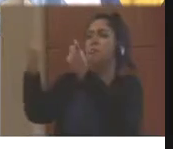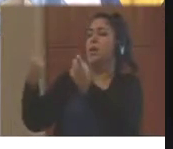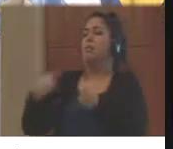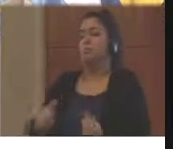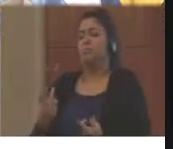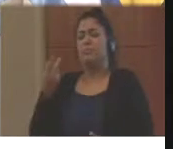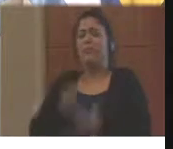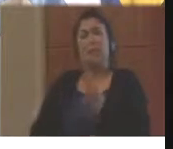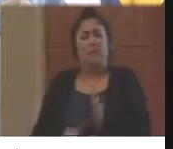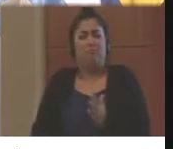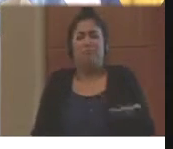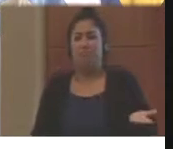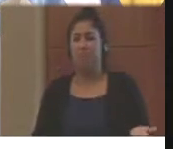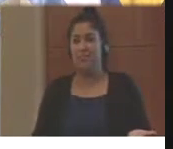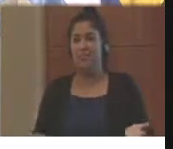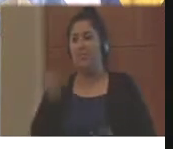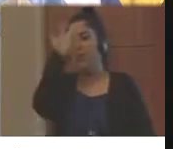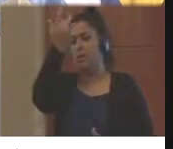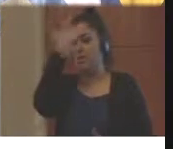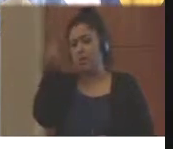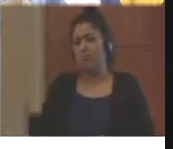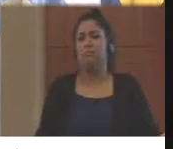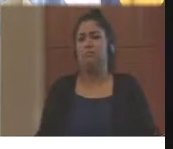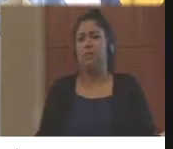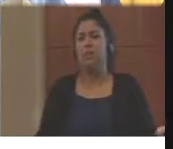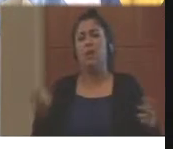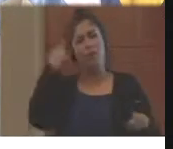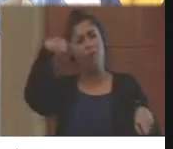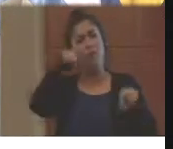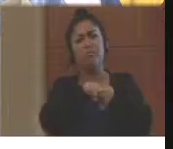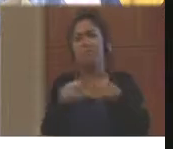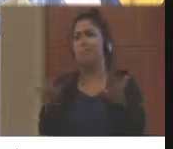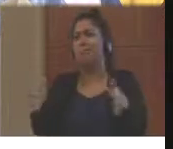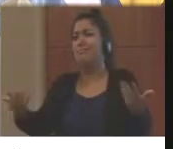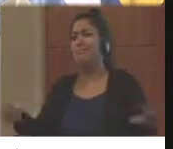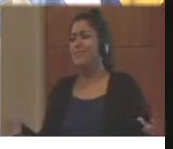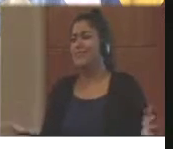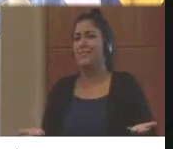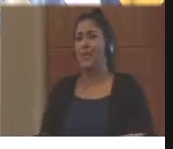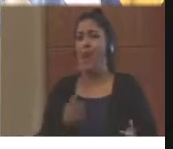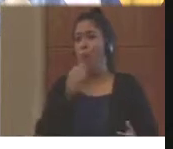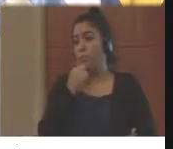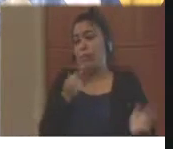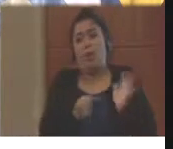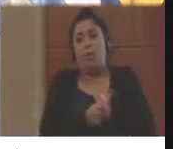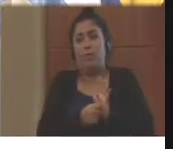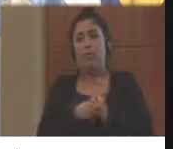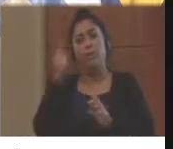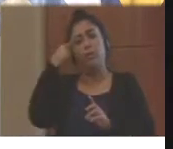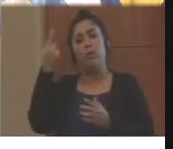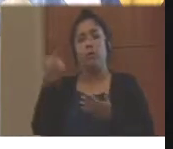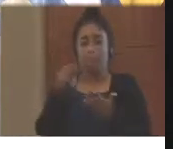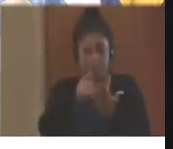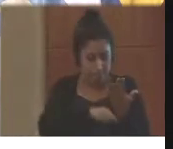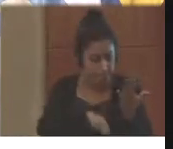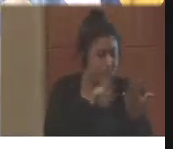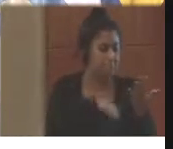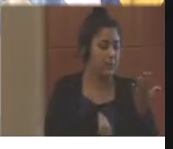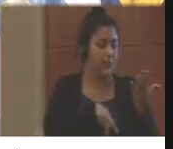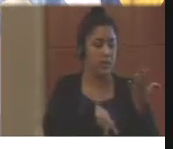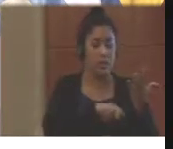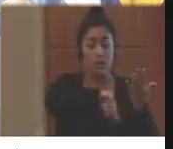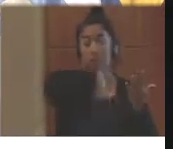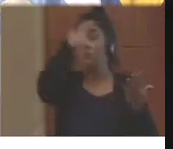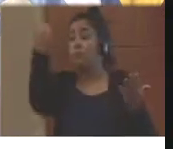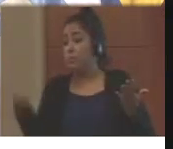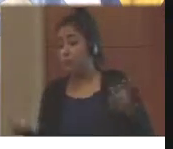happening, what's going on, why don't we have a harmony? Why aren't we harmonious between theory and